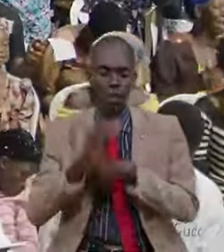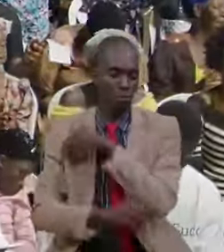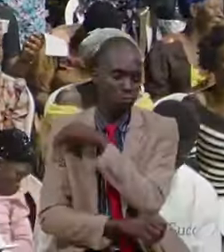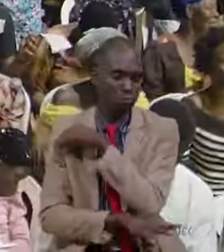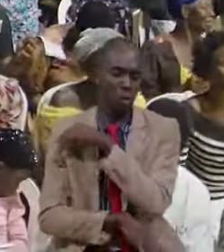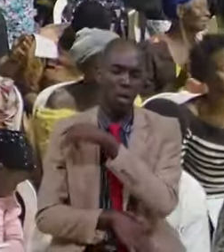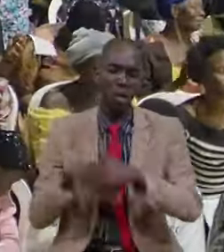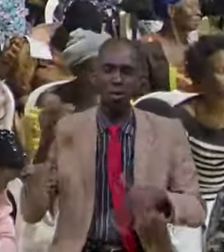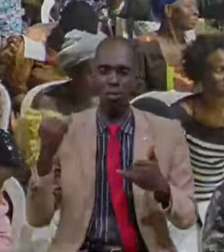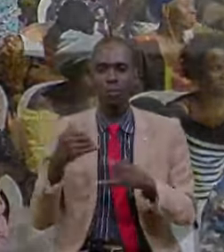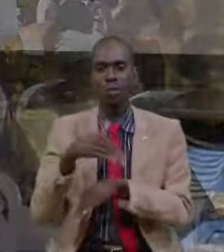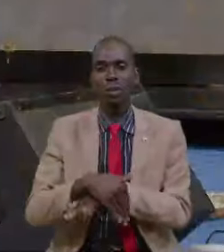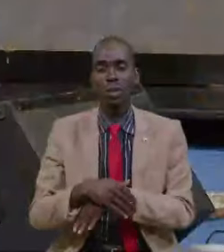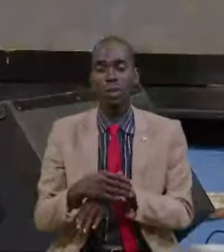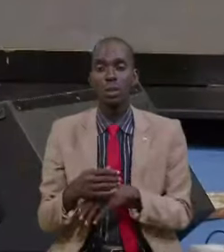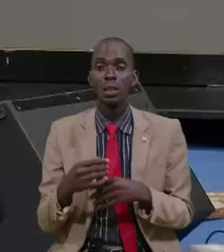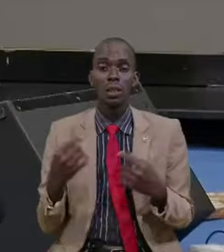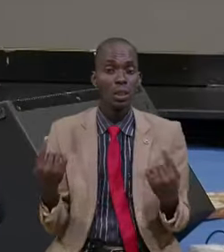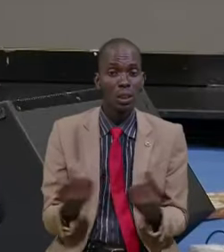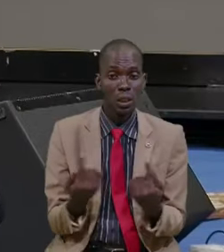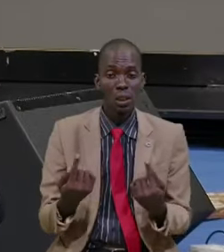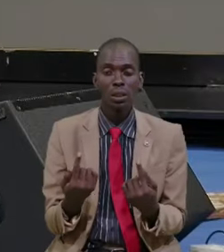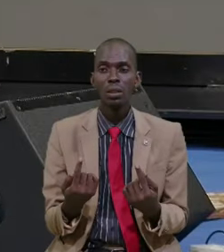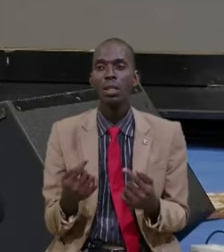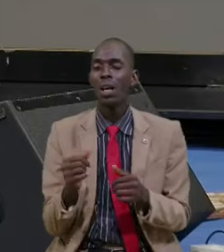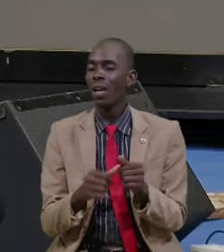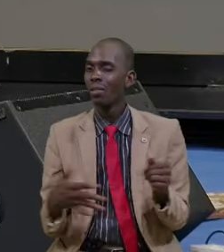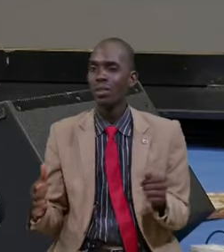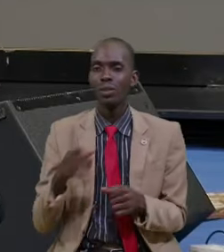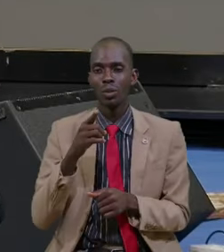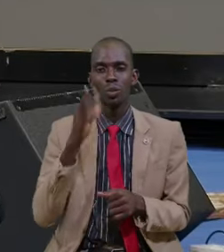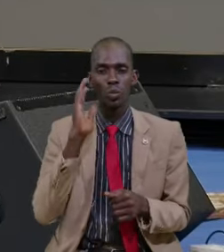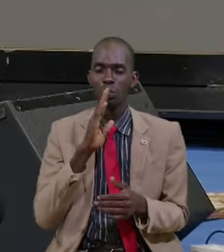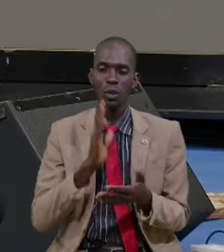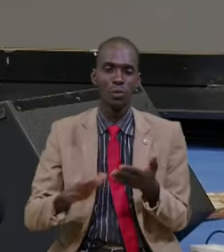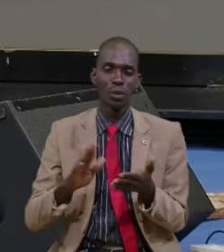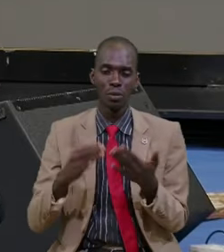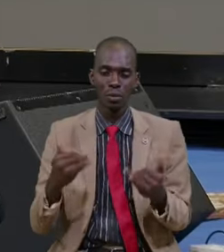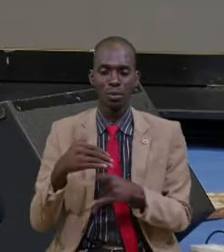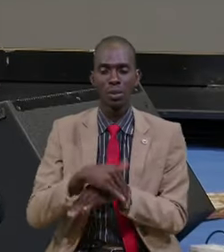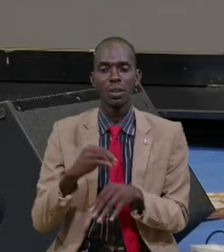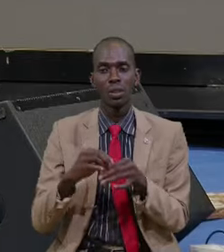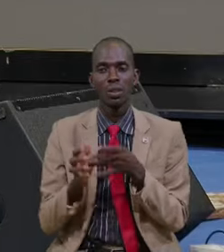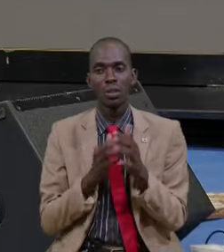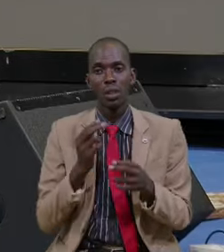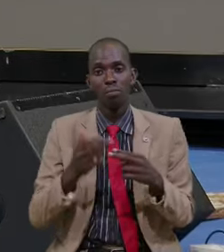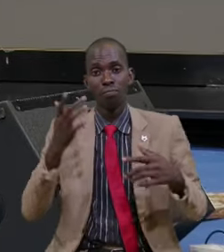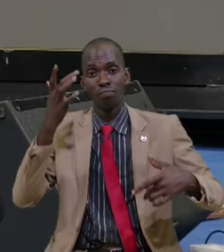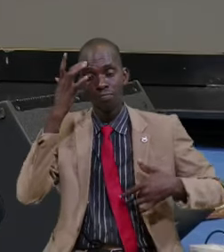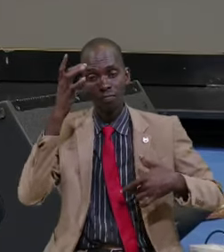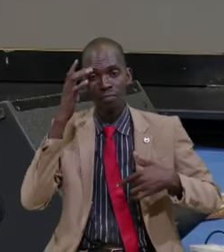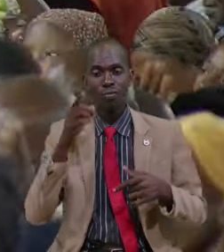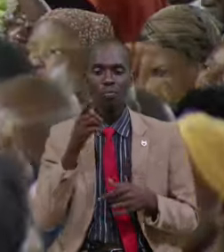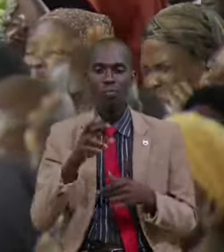Sin, everything, you'll be forgiven tonight. Sickness, every kind of sickness, you're